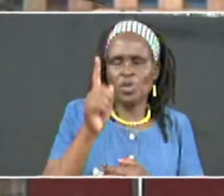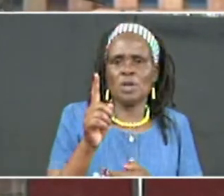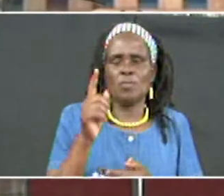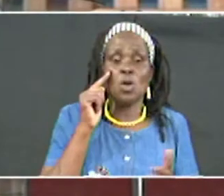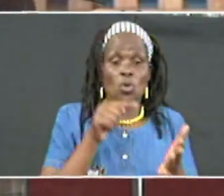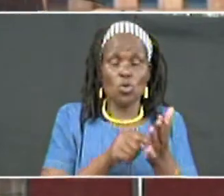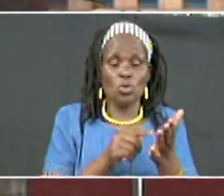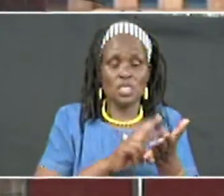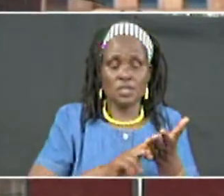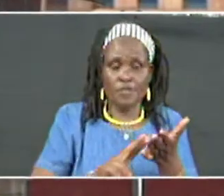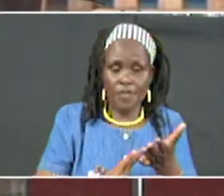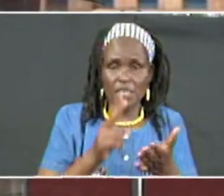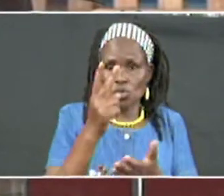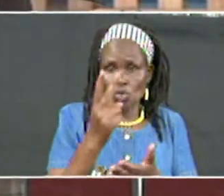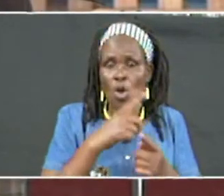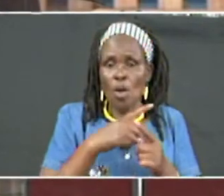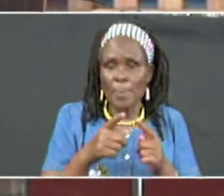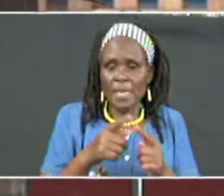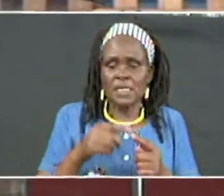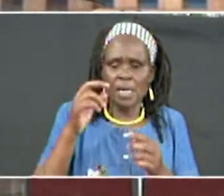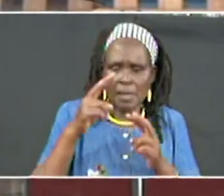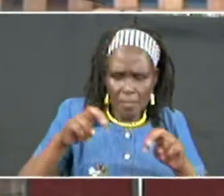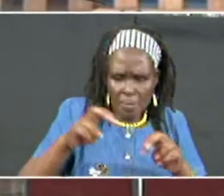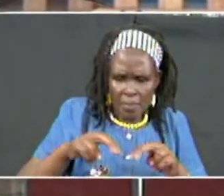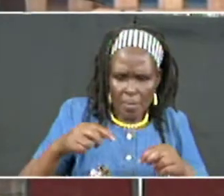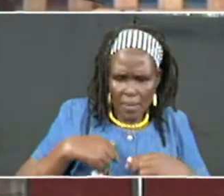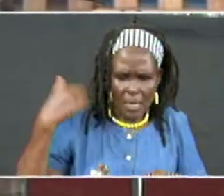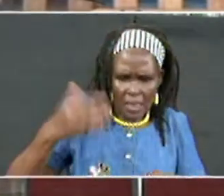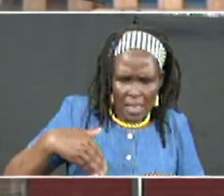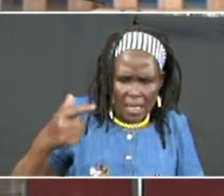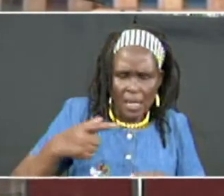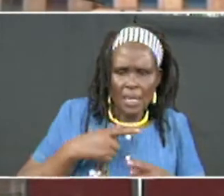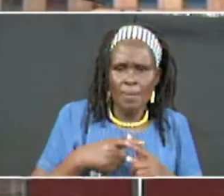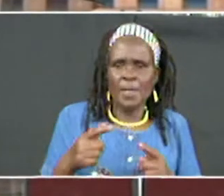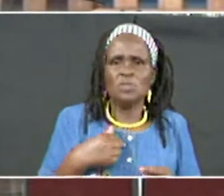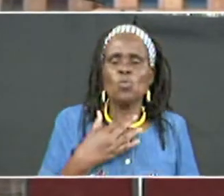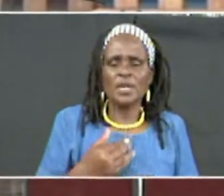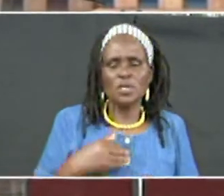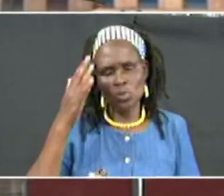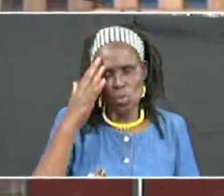2. Yet they seek me daily and delight to know my ways.